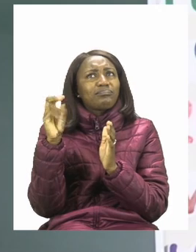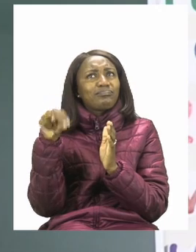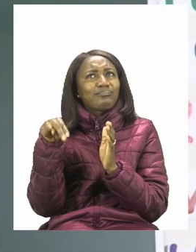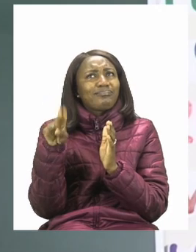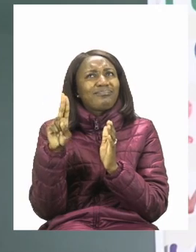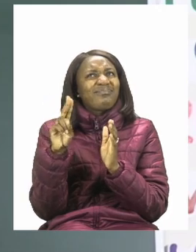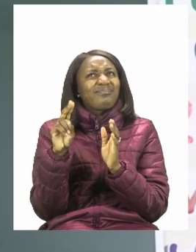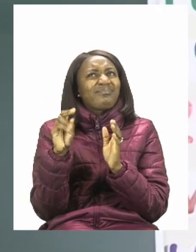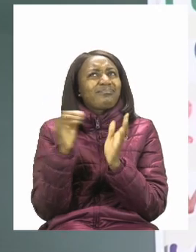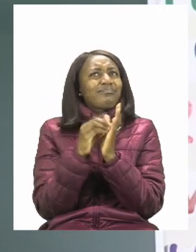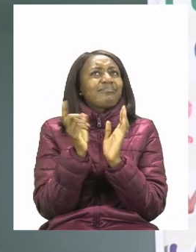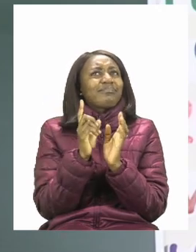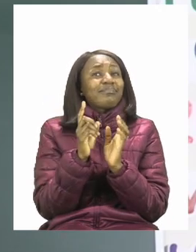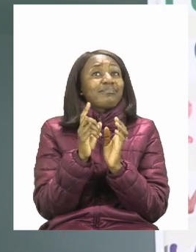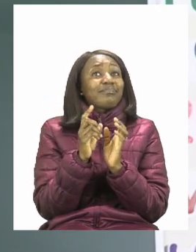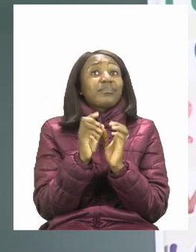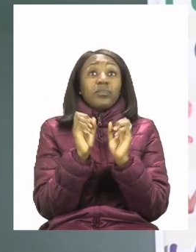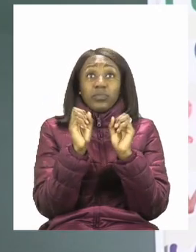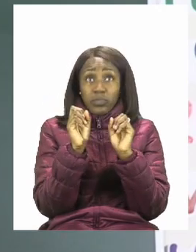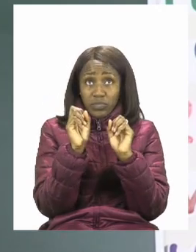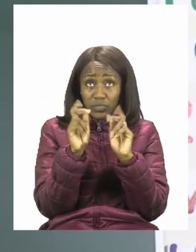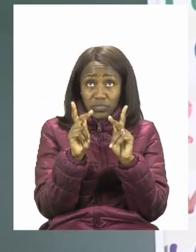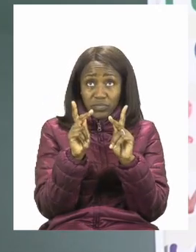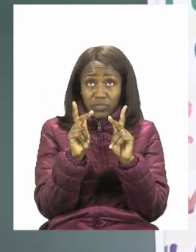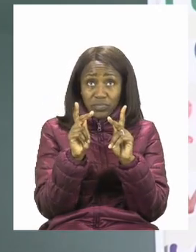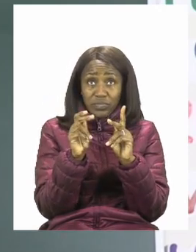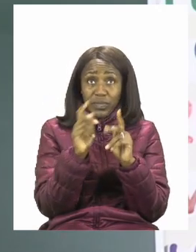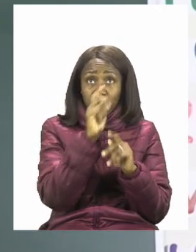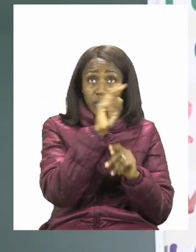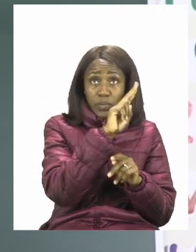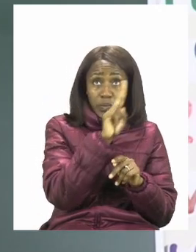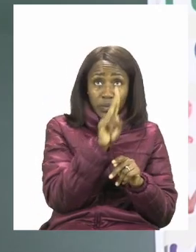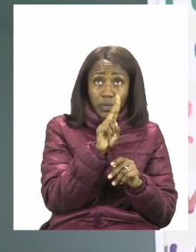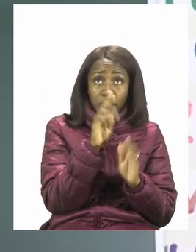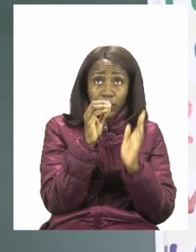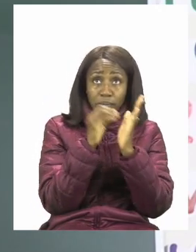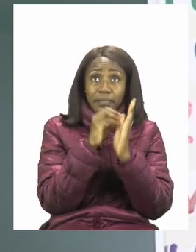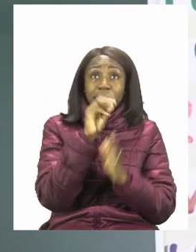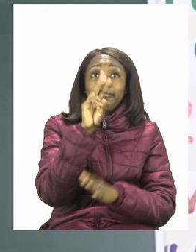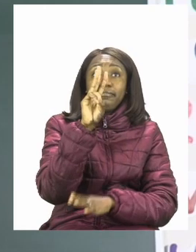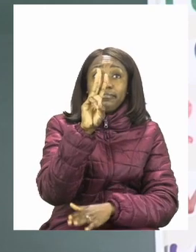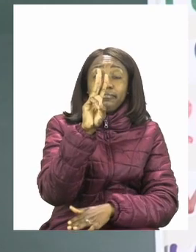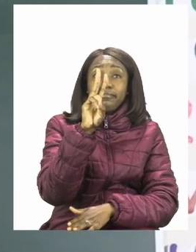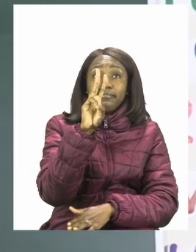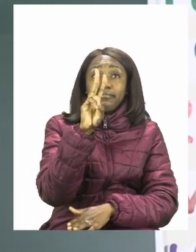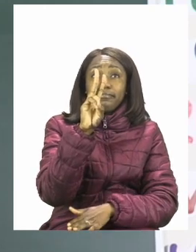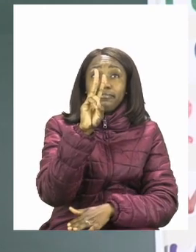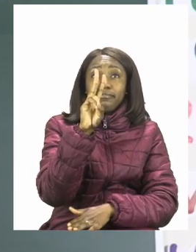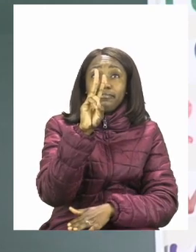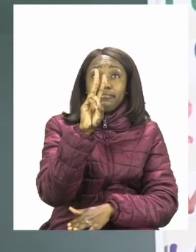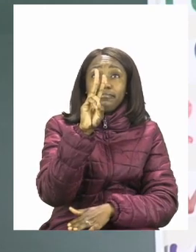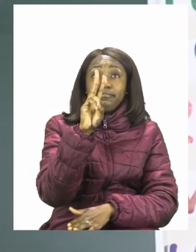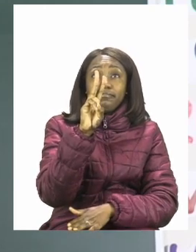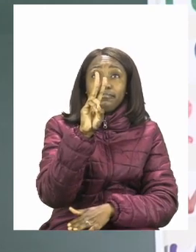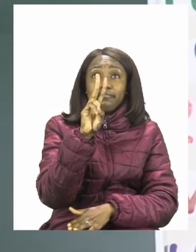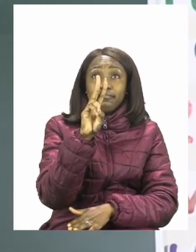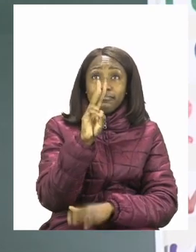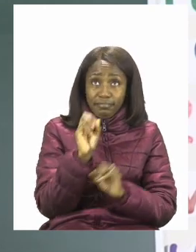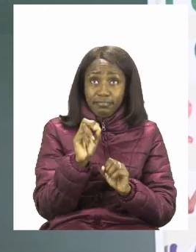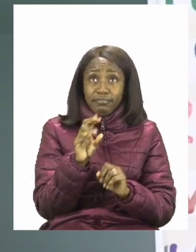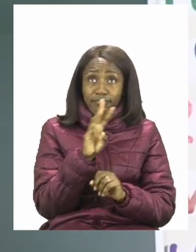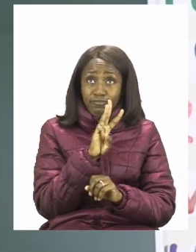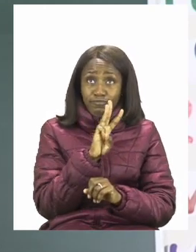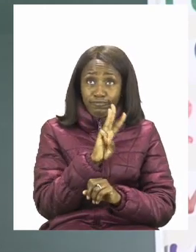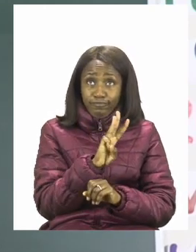That's right, we have a 3. So we have to draw 3